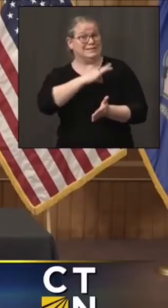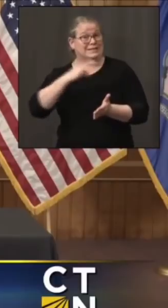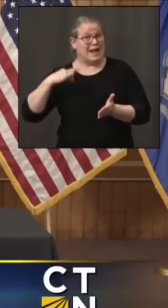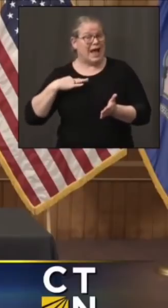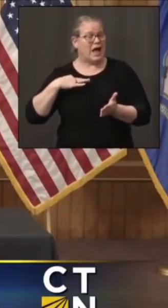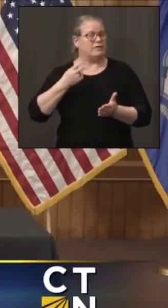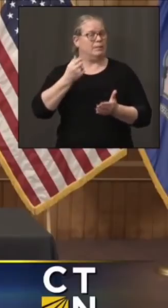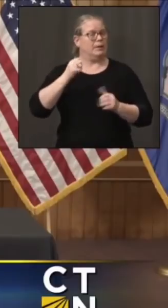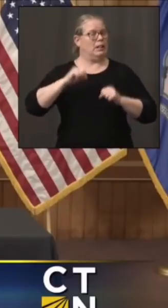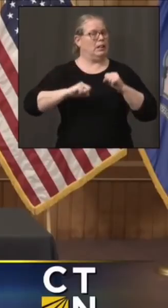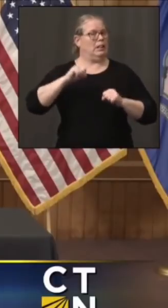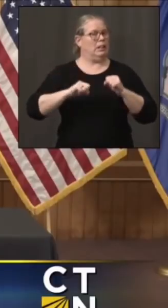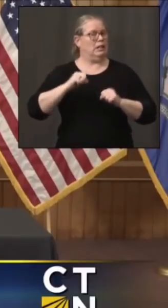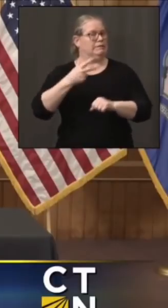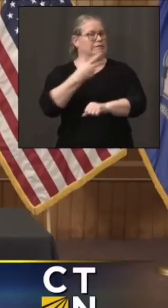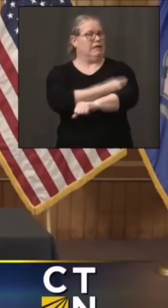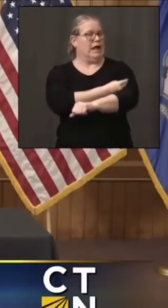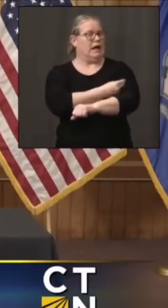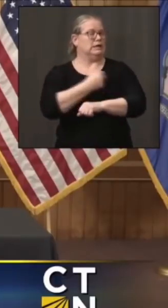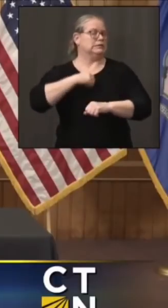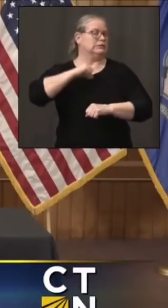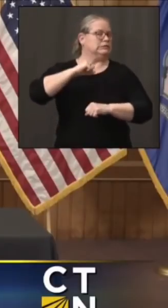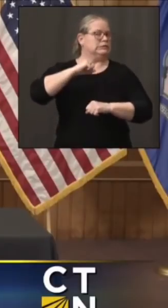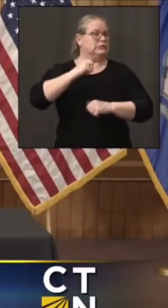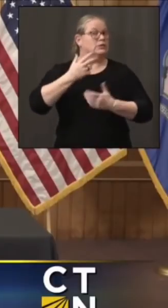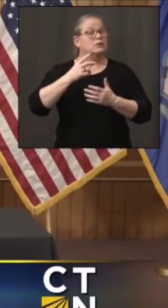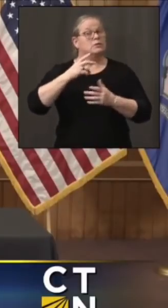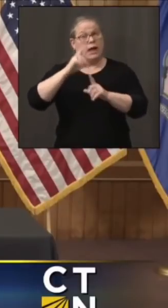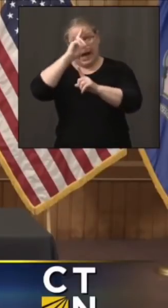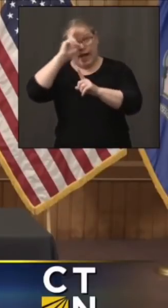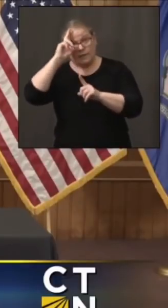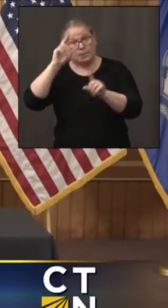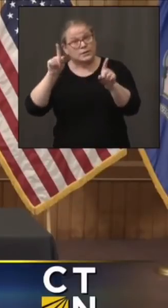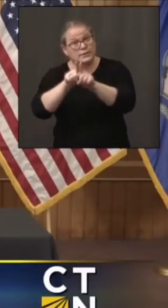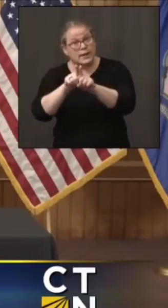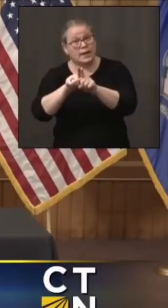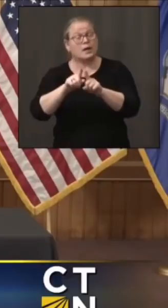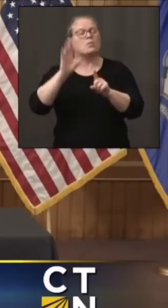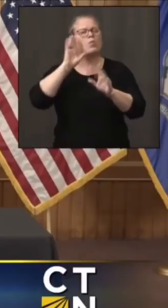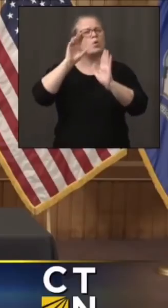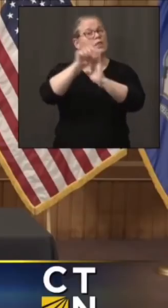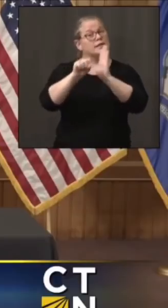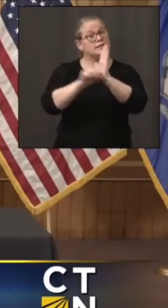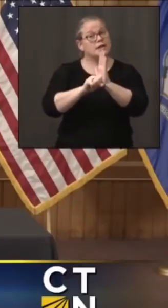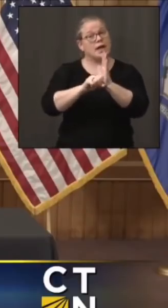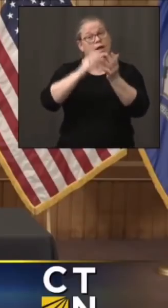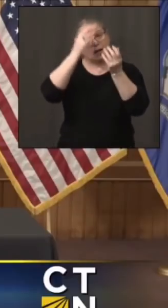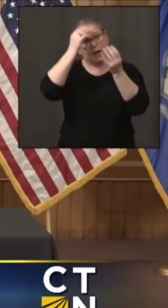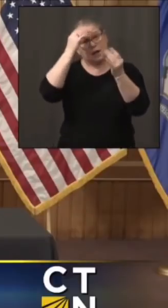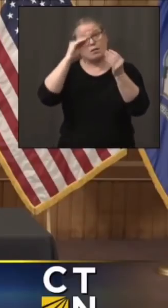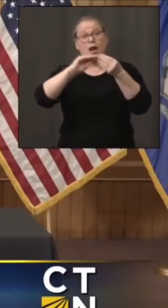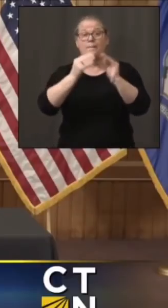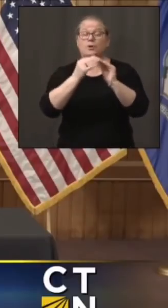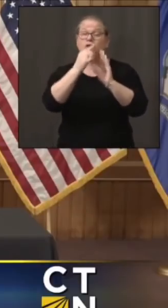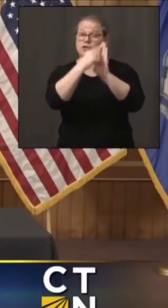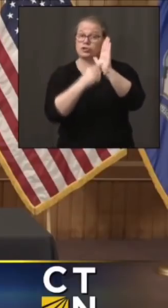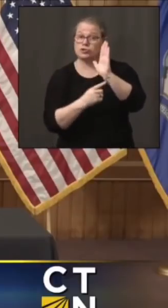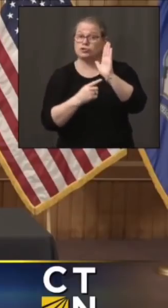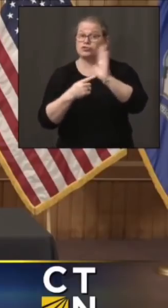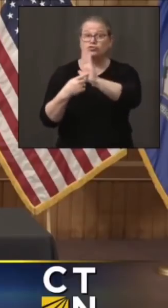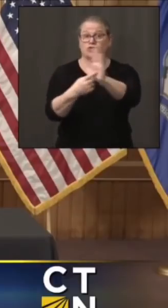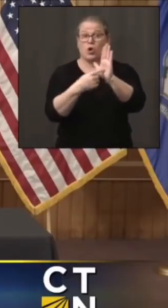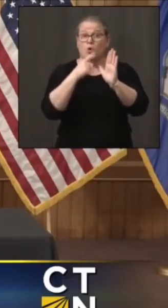well? And does the state have plans to release data on the number of people who have been willing to get vaccinated within each of these phases?